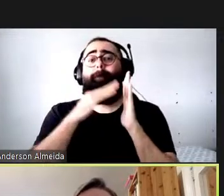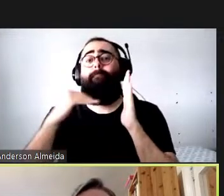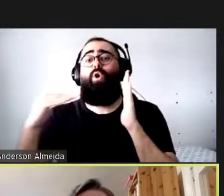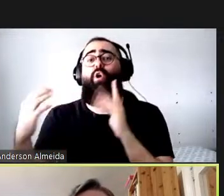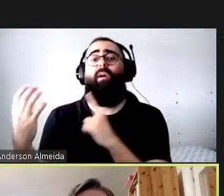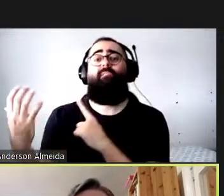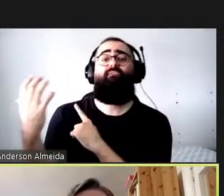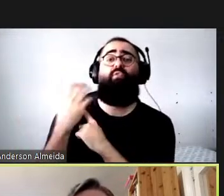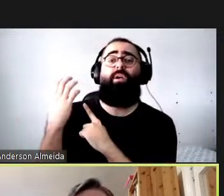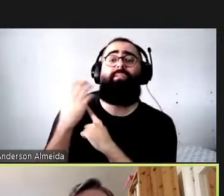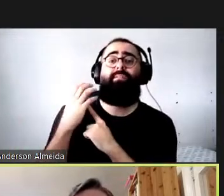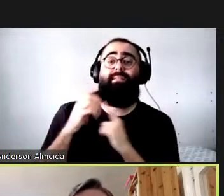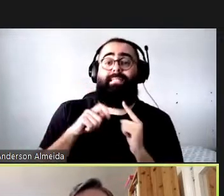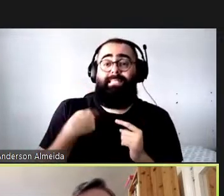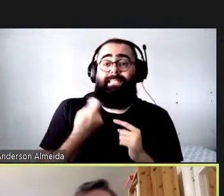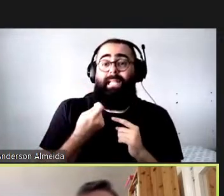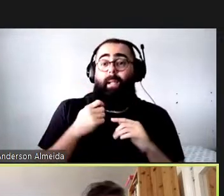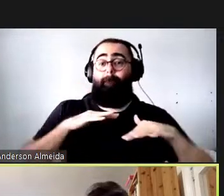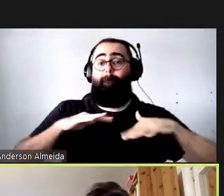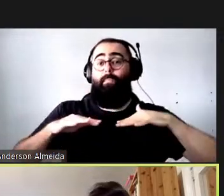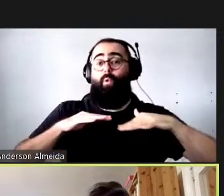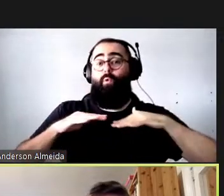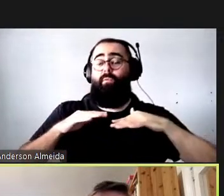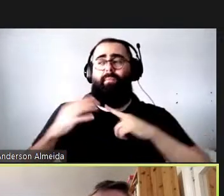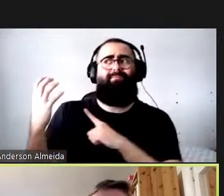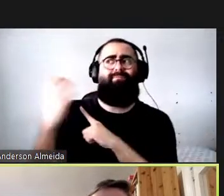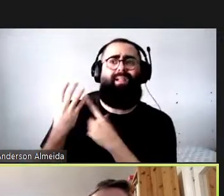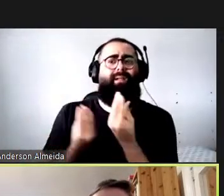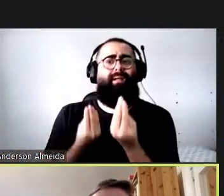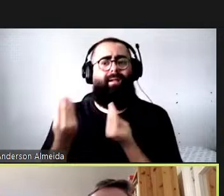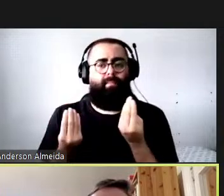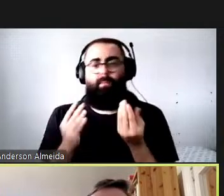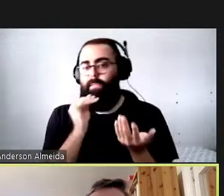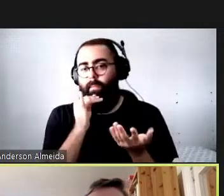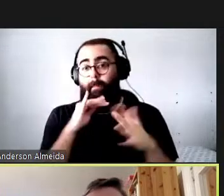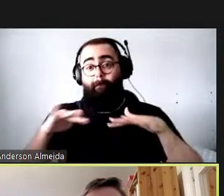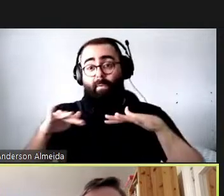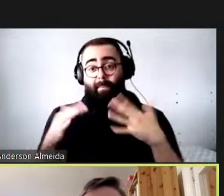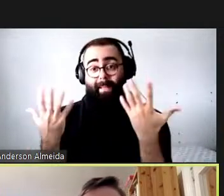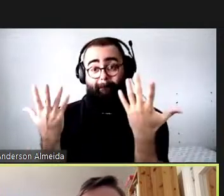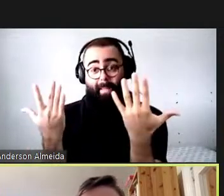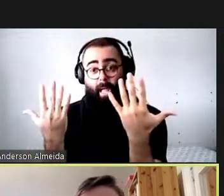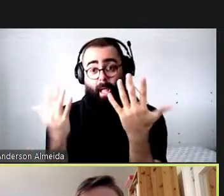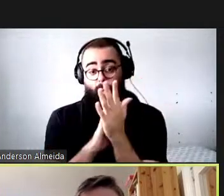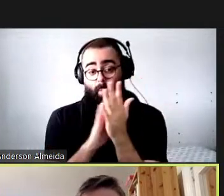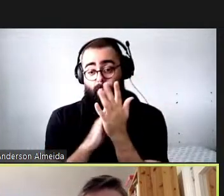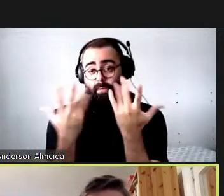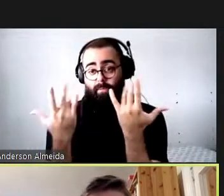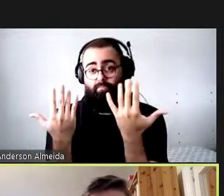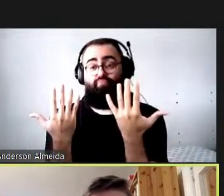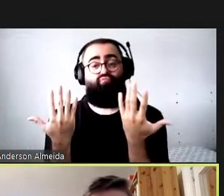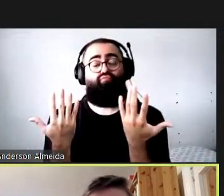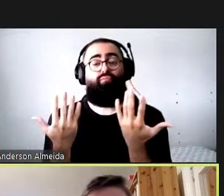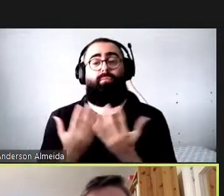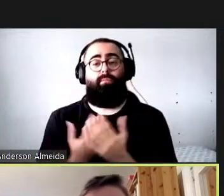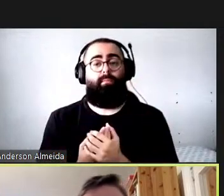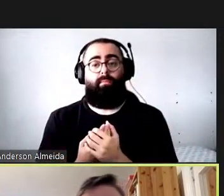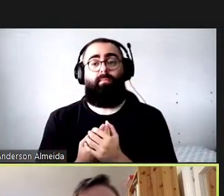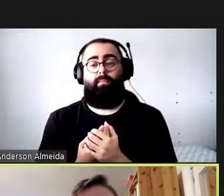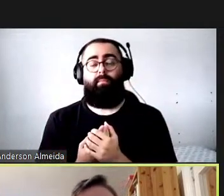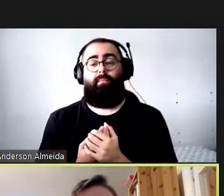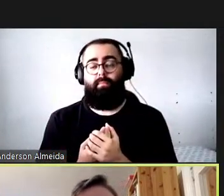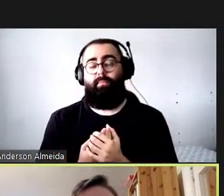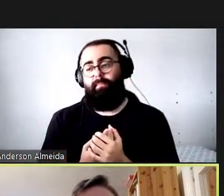sign movements, of the movements of the hands themselves as somebody is producing signs.